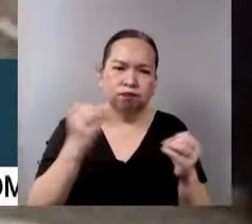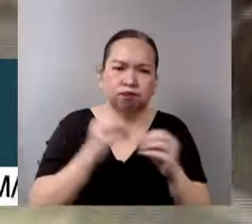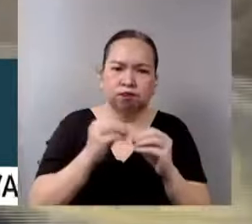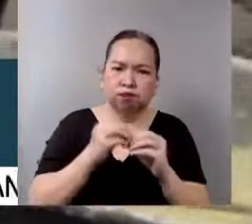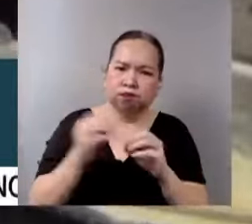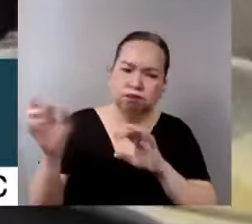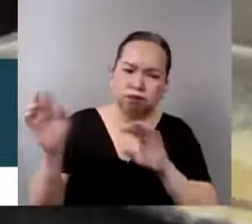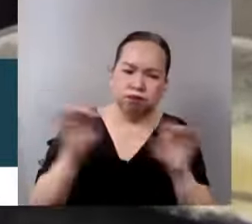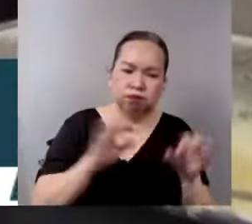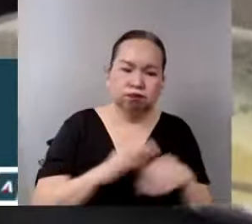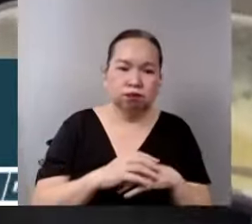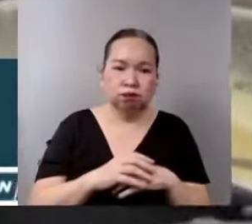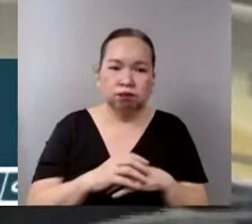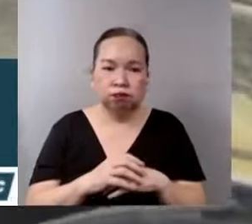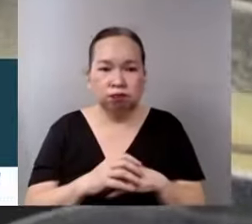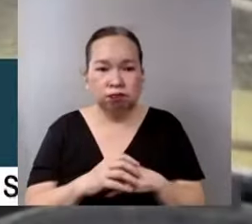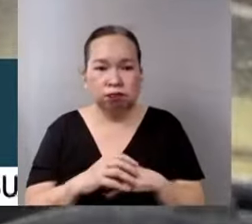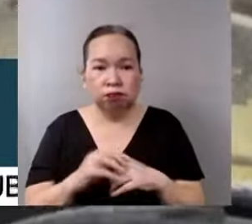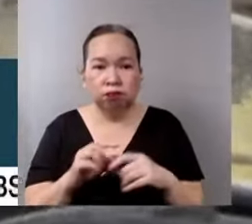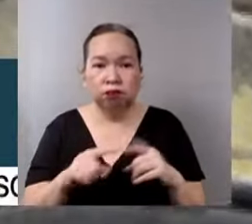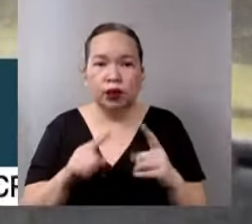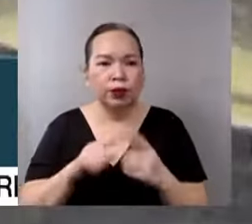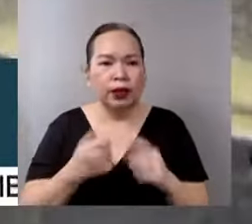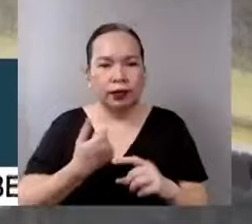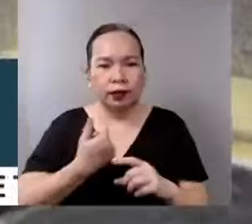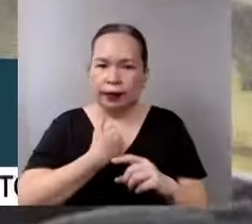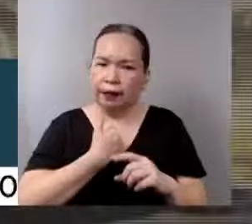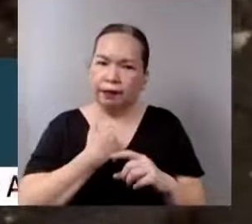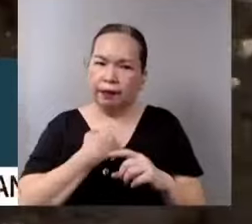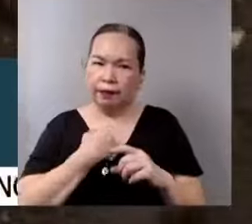But embarking on a fully self-sufficient lifestyle